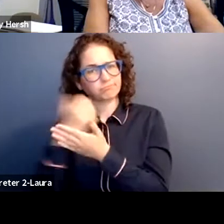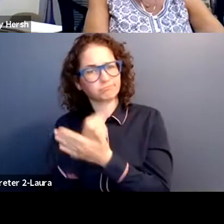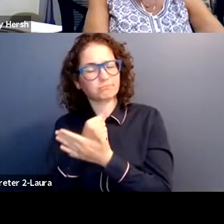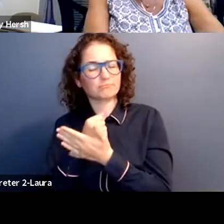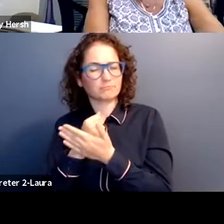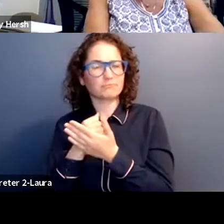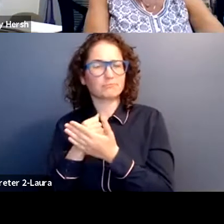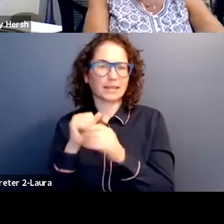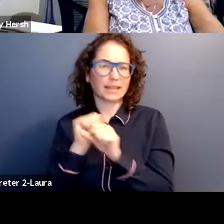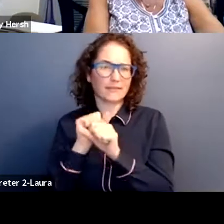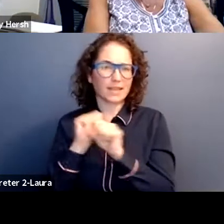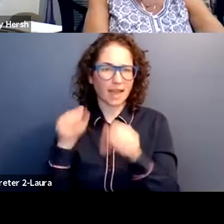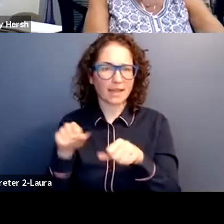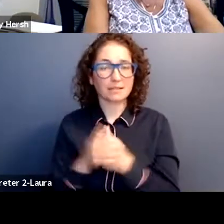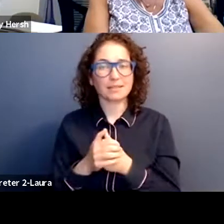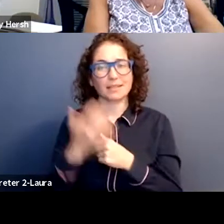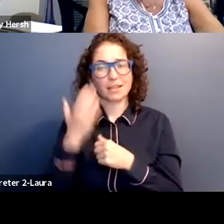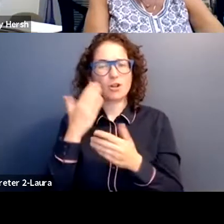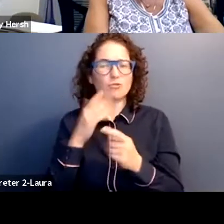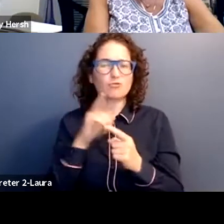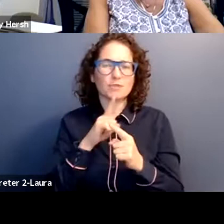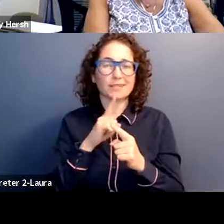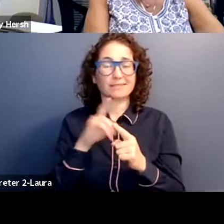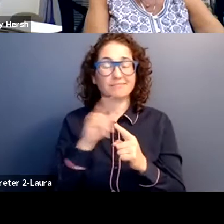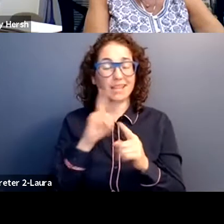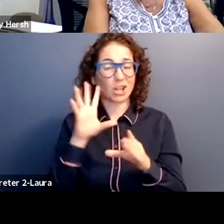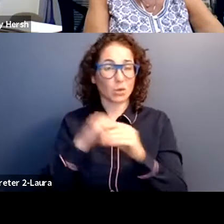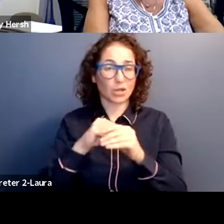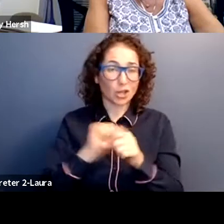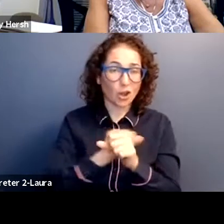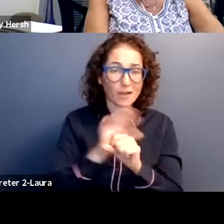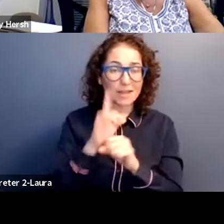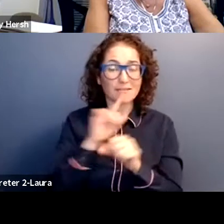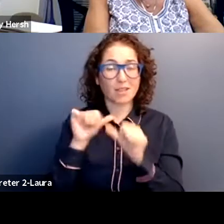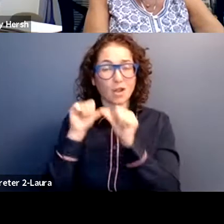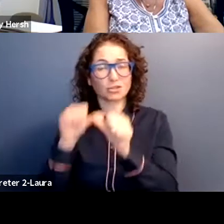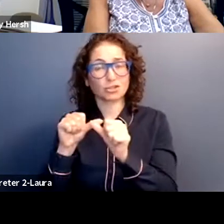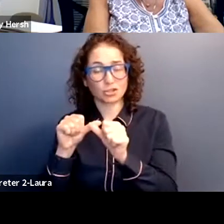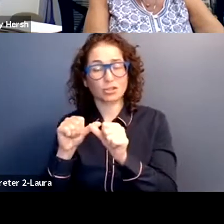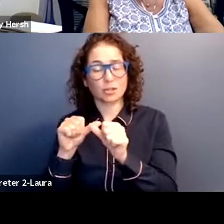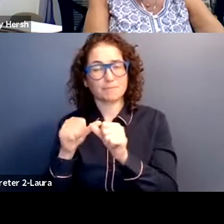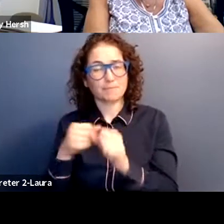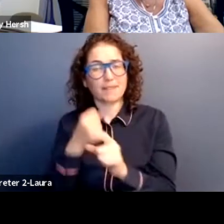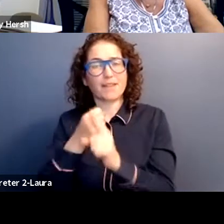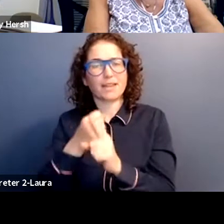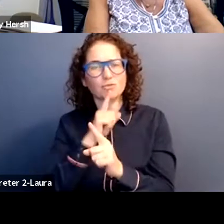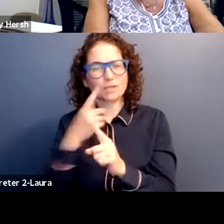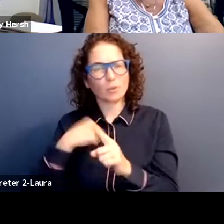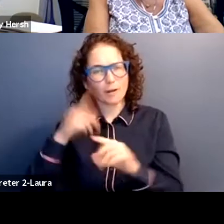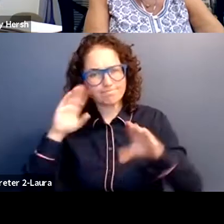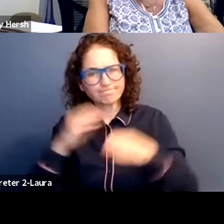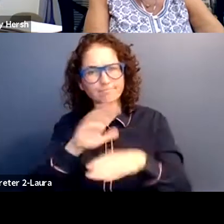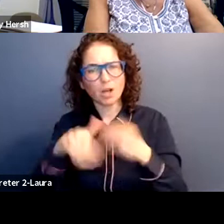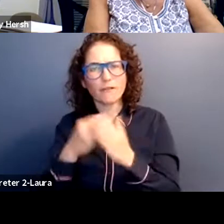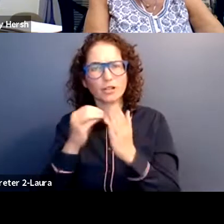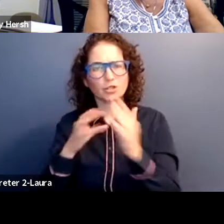And without regard to the obstacles that students face, including COVID-19 and the long-term effects, we're really dedicated to getting our students